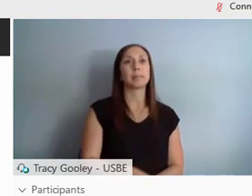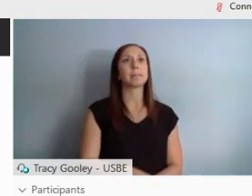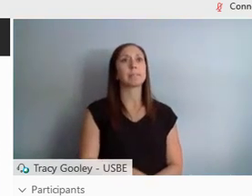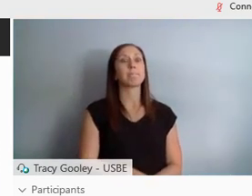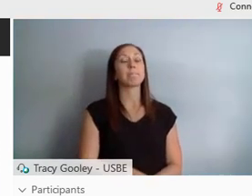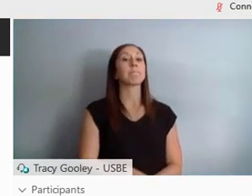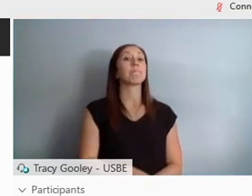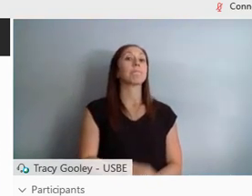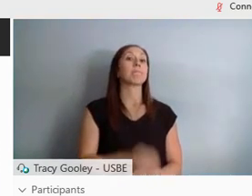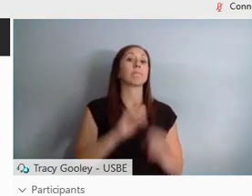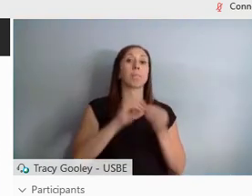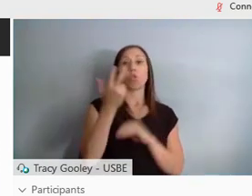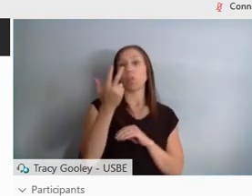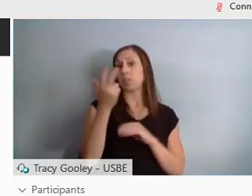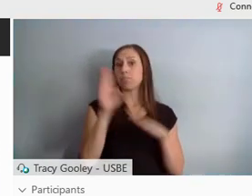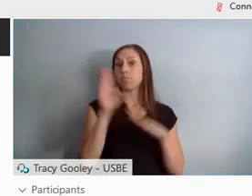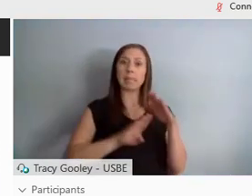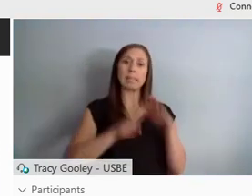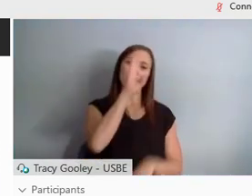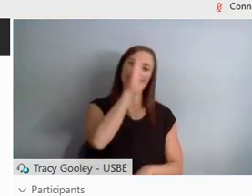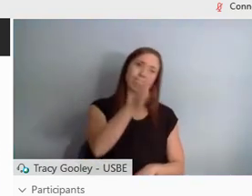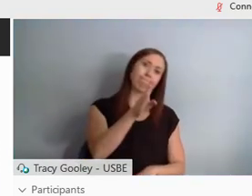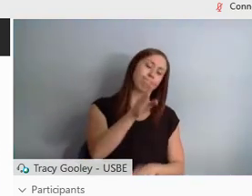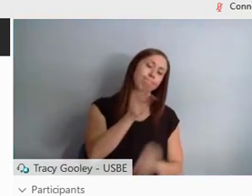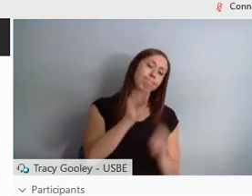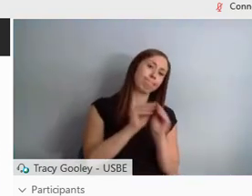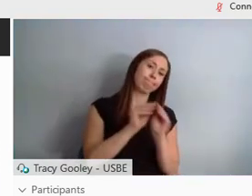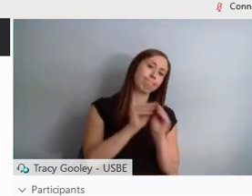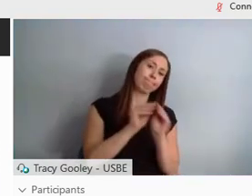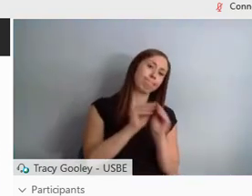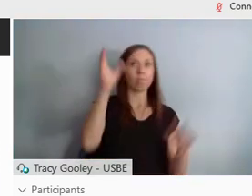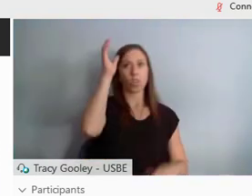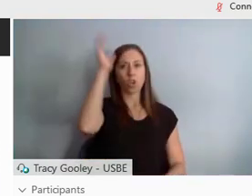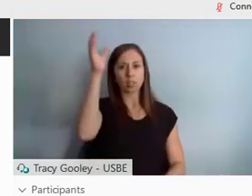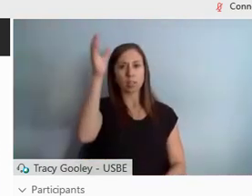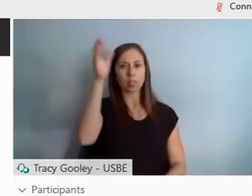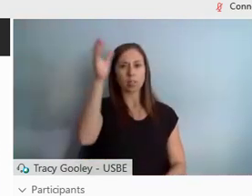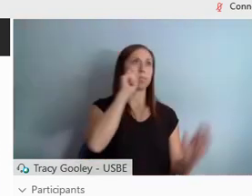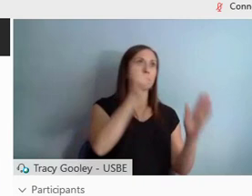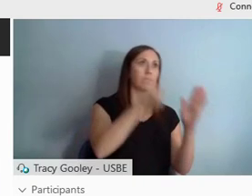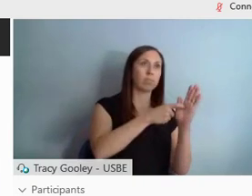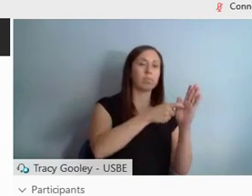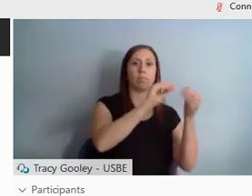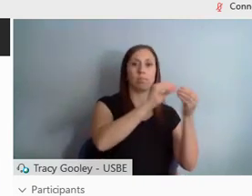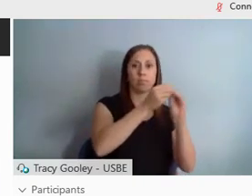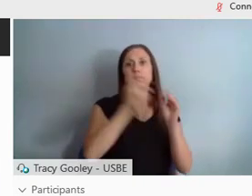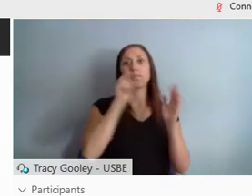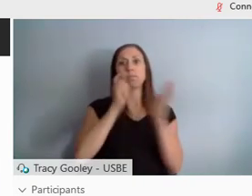Okay, so question number 3 is pretty basic, pretty straightforward. Concept of letter and number.